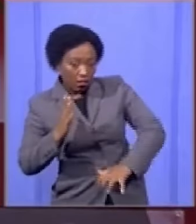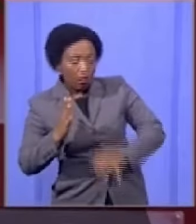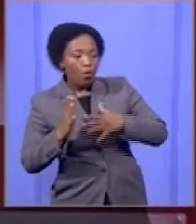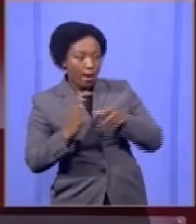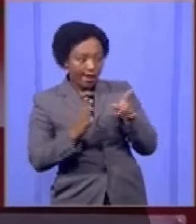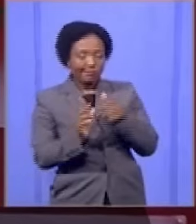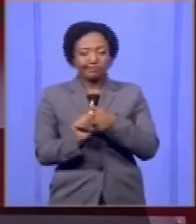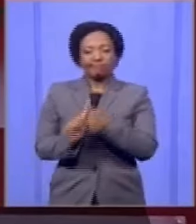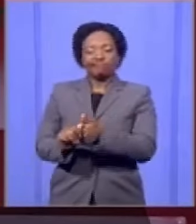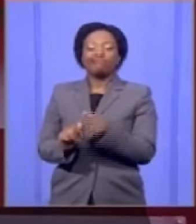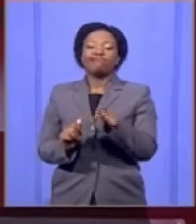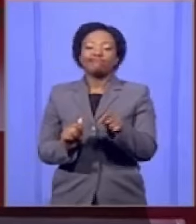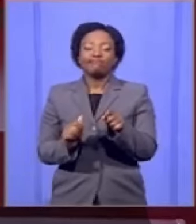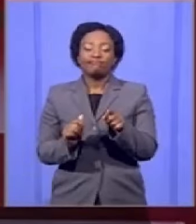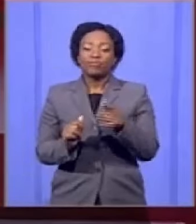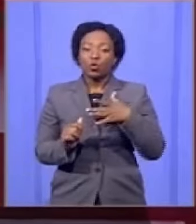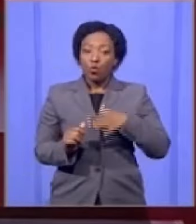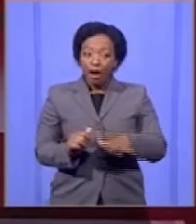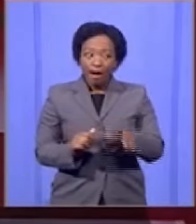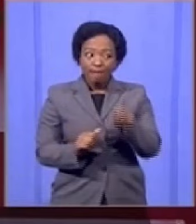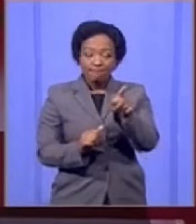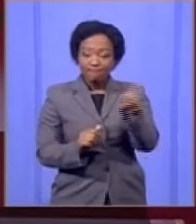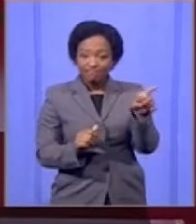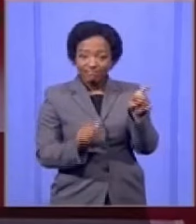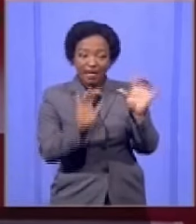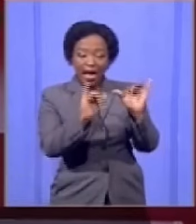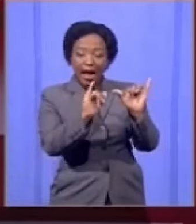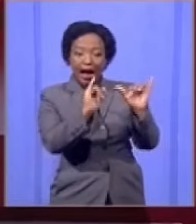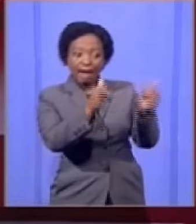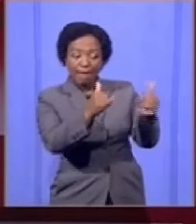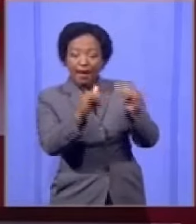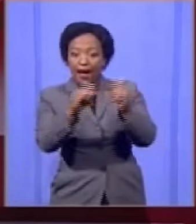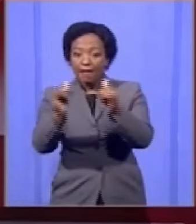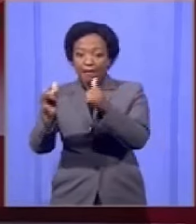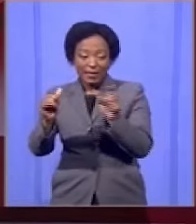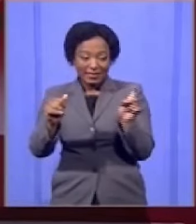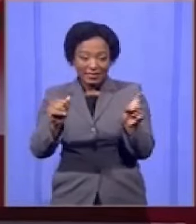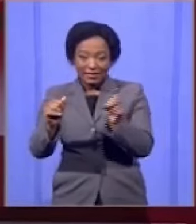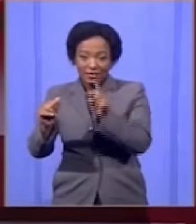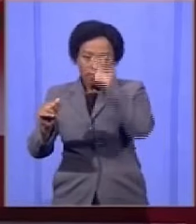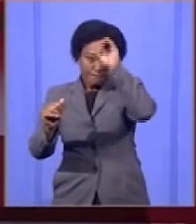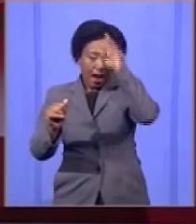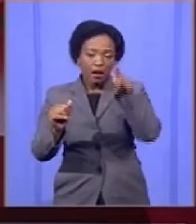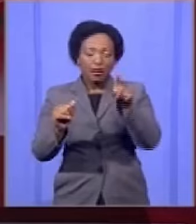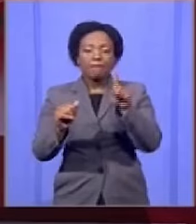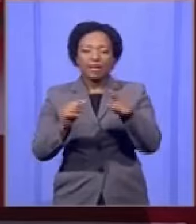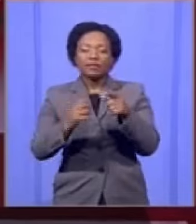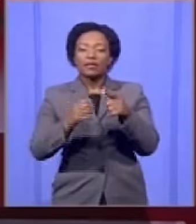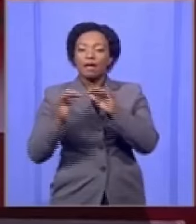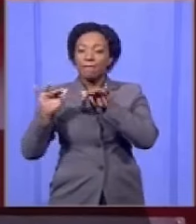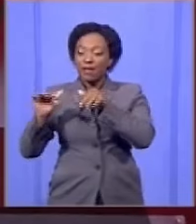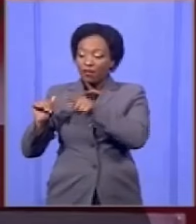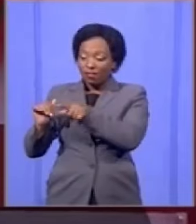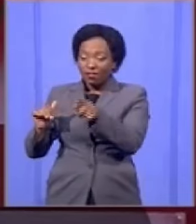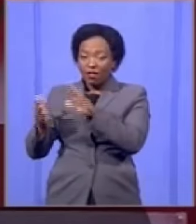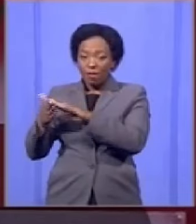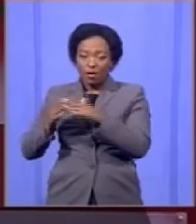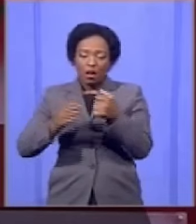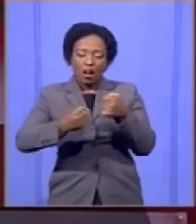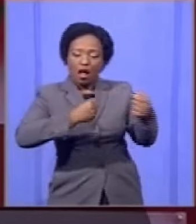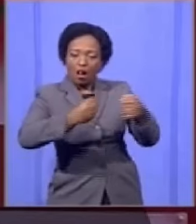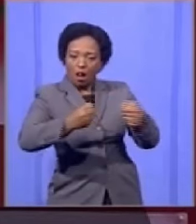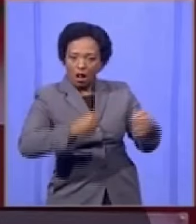say all of these mines must employ our people and pay them proper wages, and